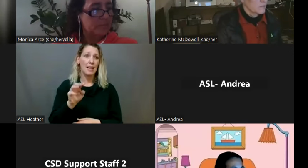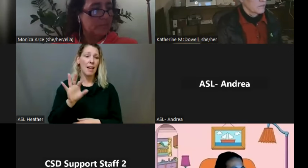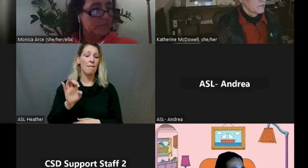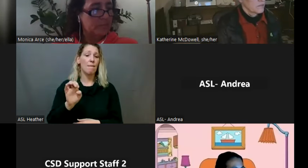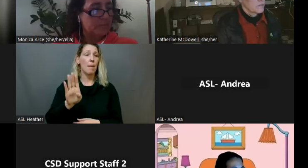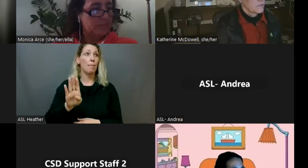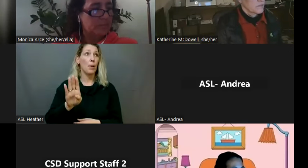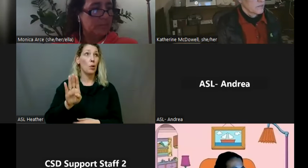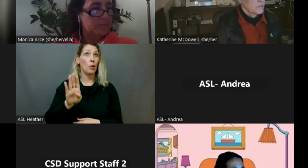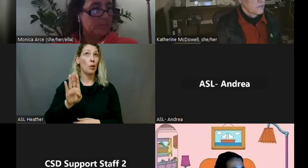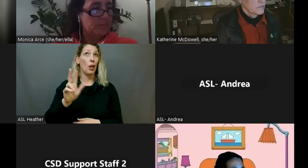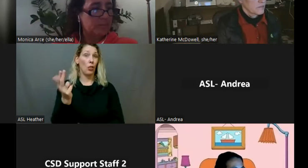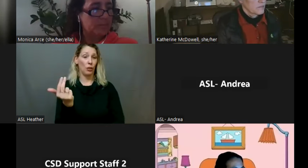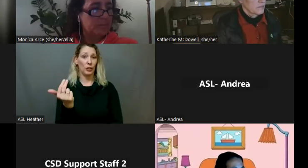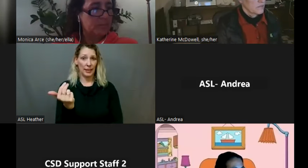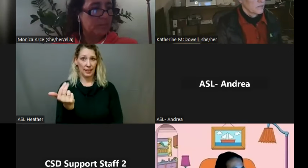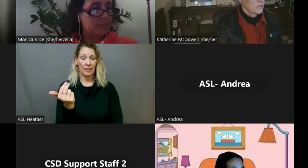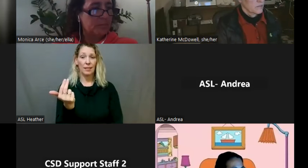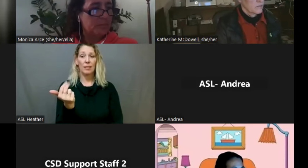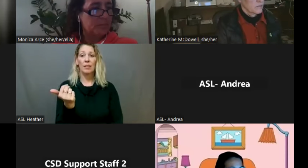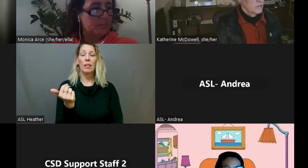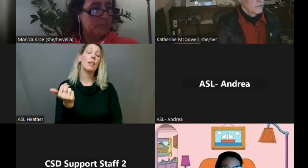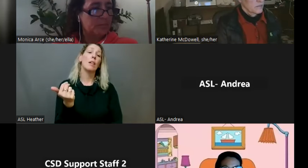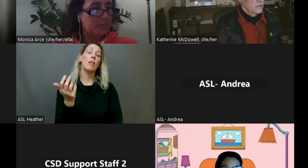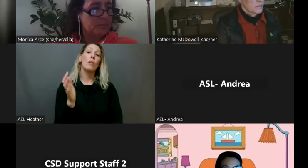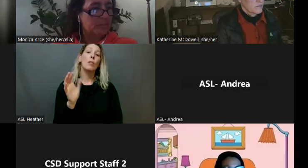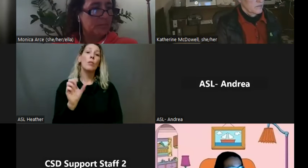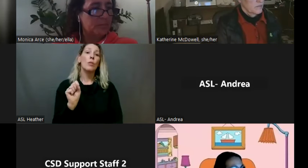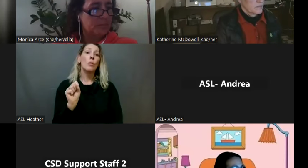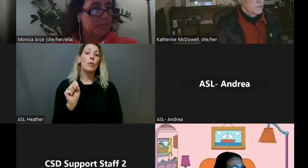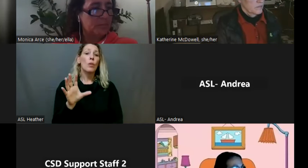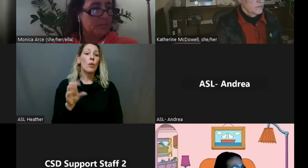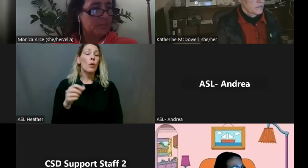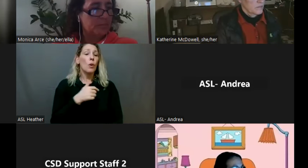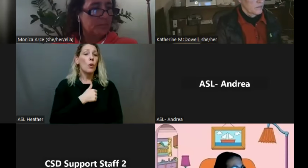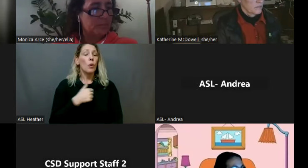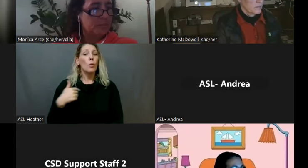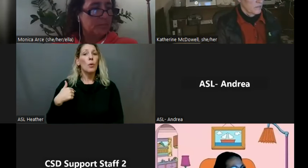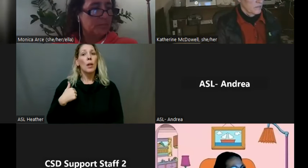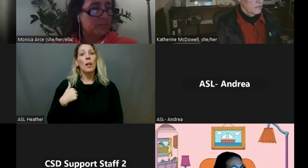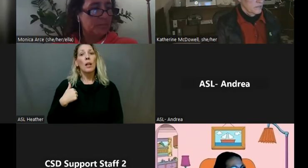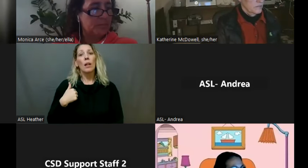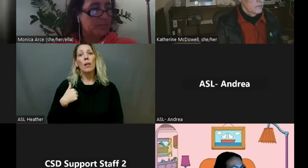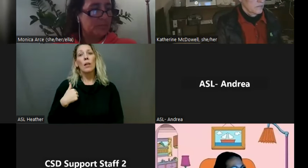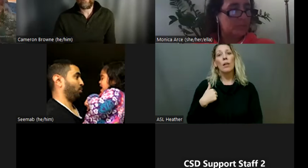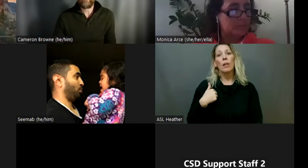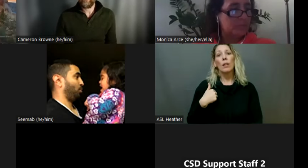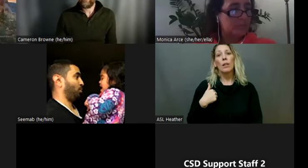February the 13th. And so we are